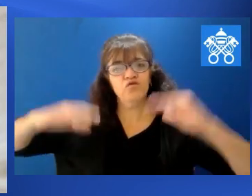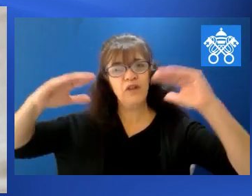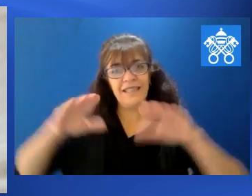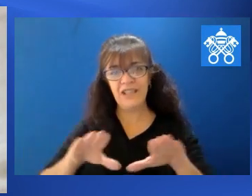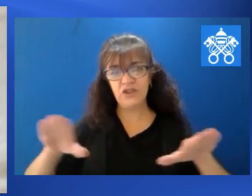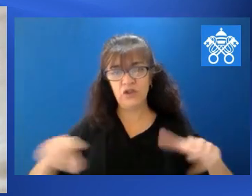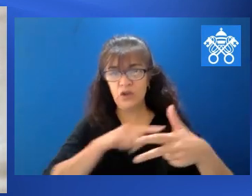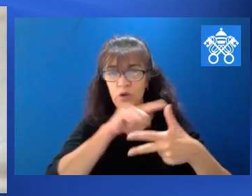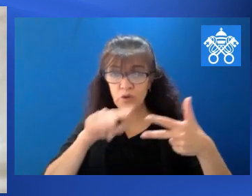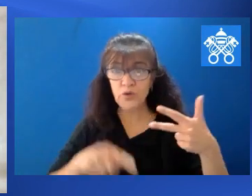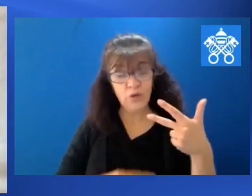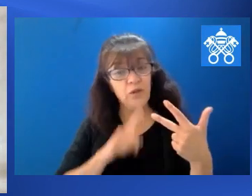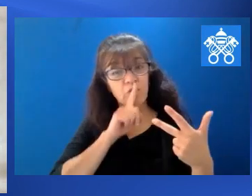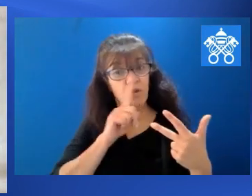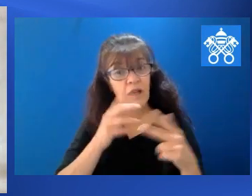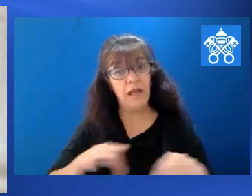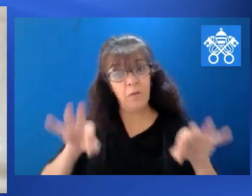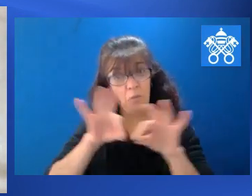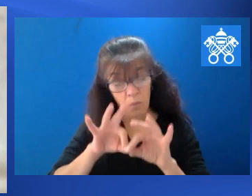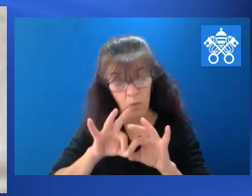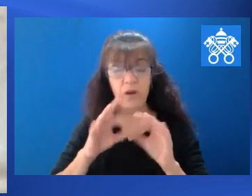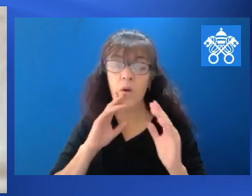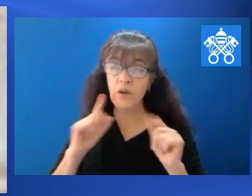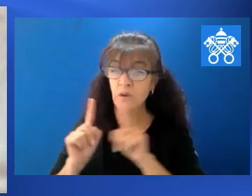very necessary as we accompany others.